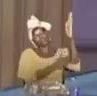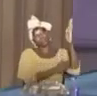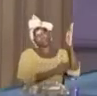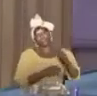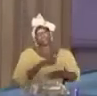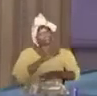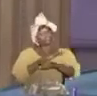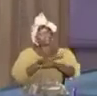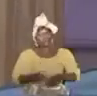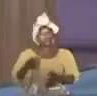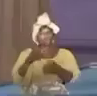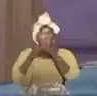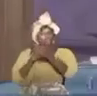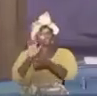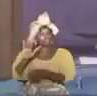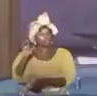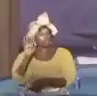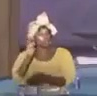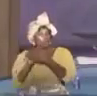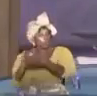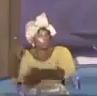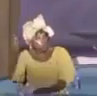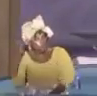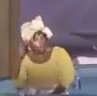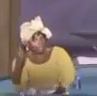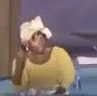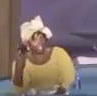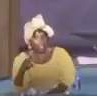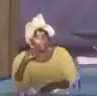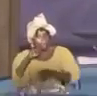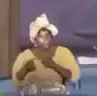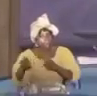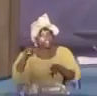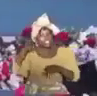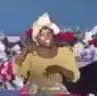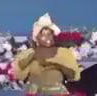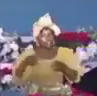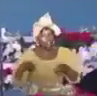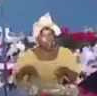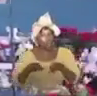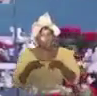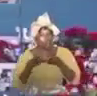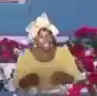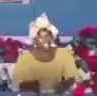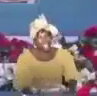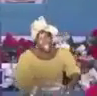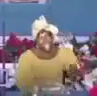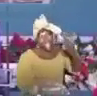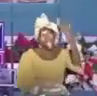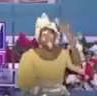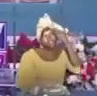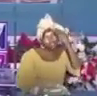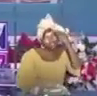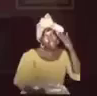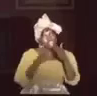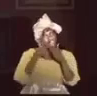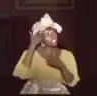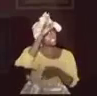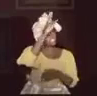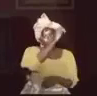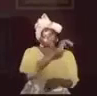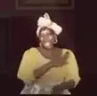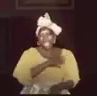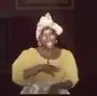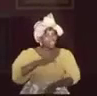not unto your own understanding. Verse 6 says, in all your ways, acknowledge him and he shall direct your path. Verse 7 says, be